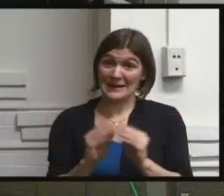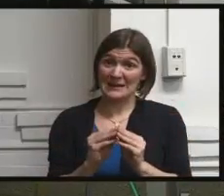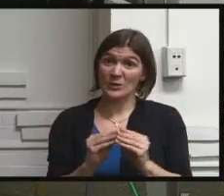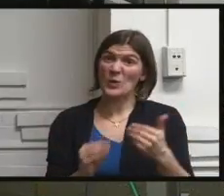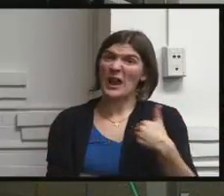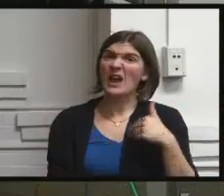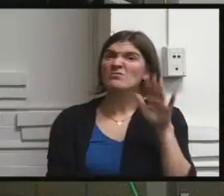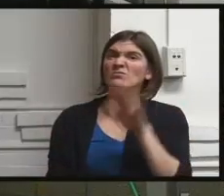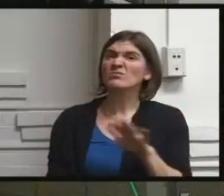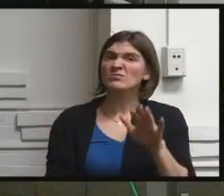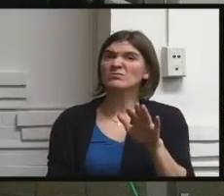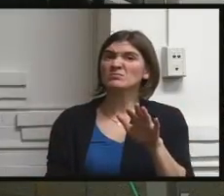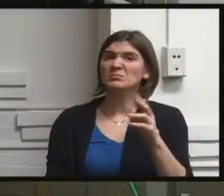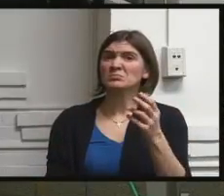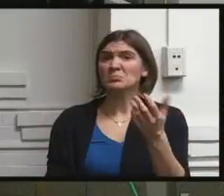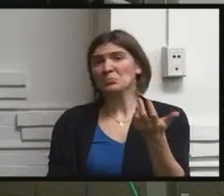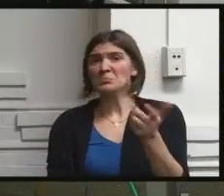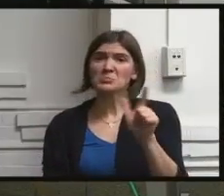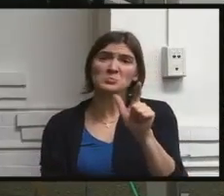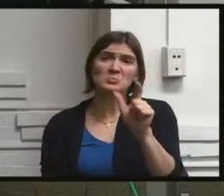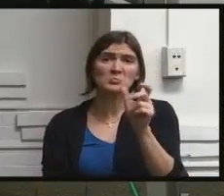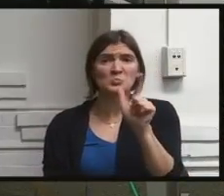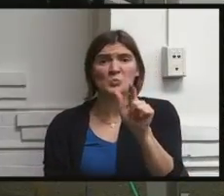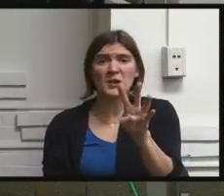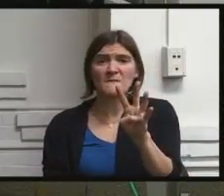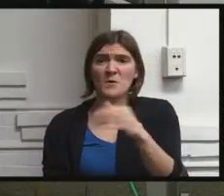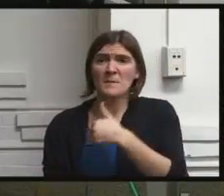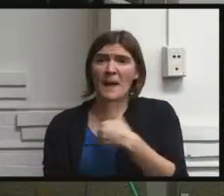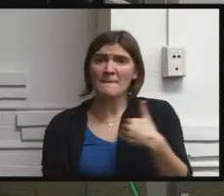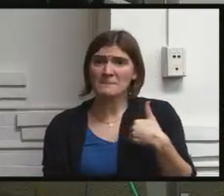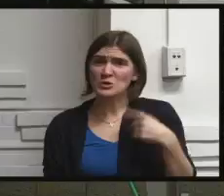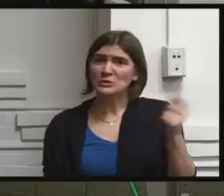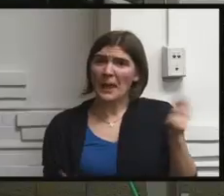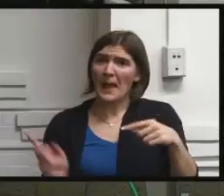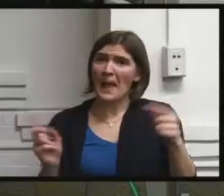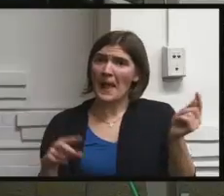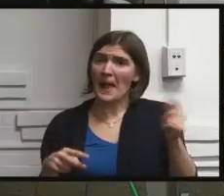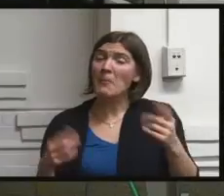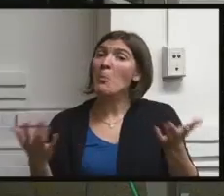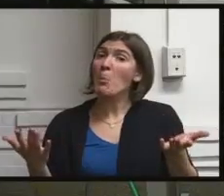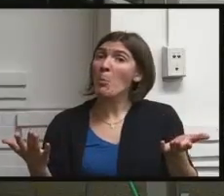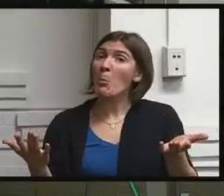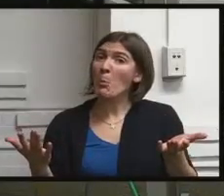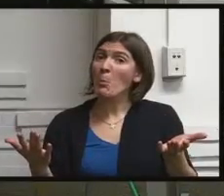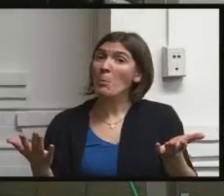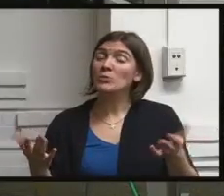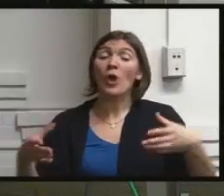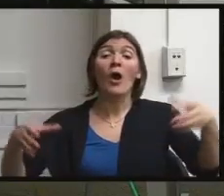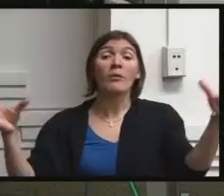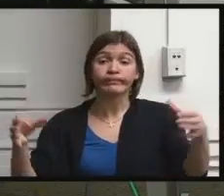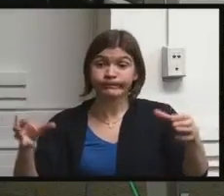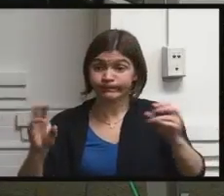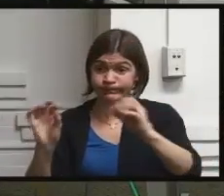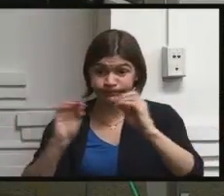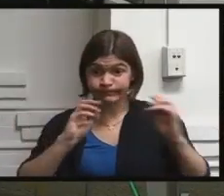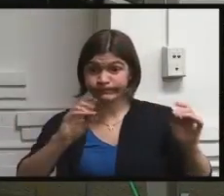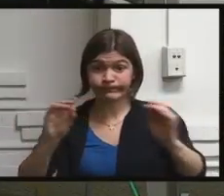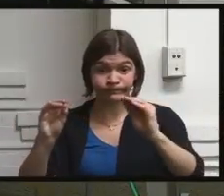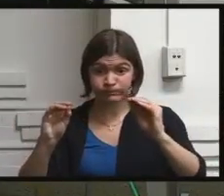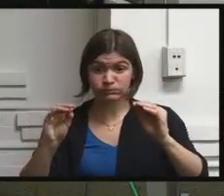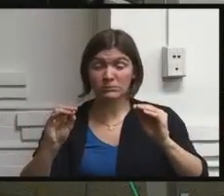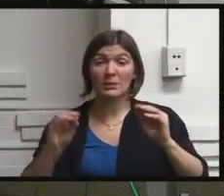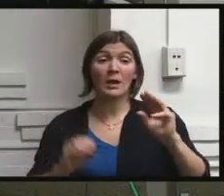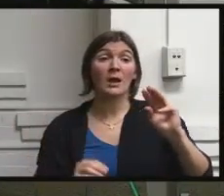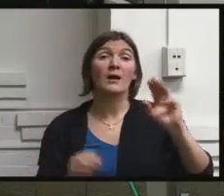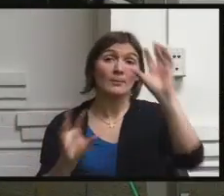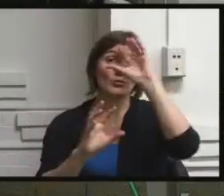we had approximately 24 of our members turn out. During the course of that meeting in November,